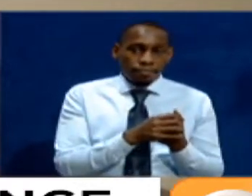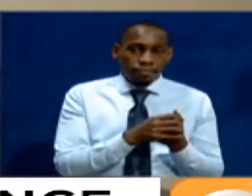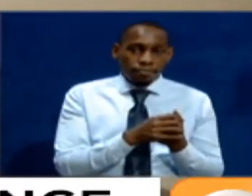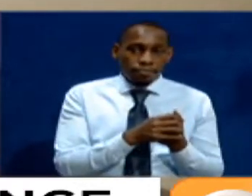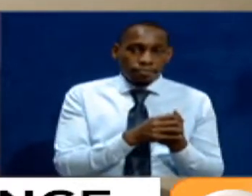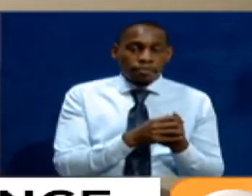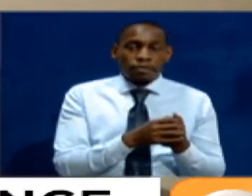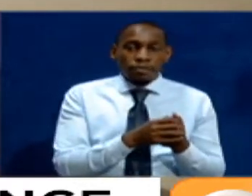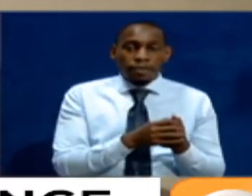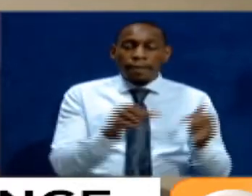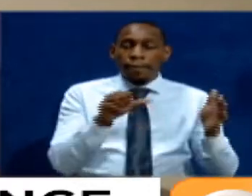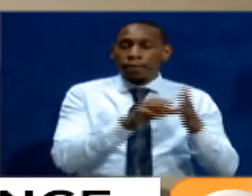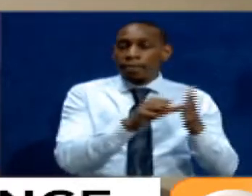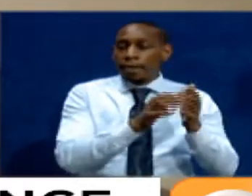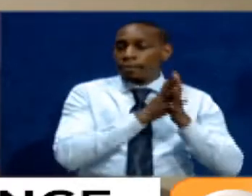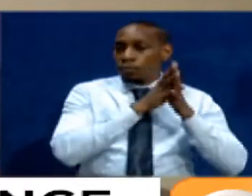grave